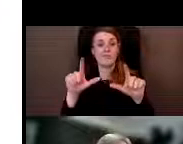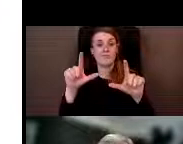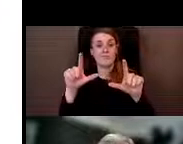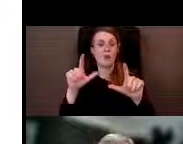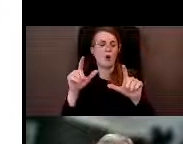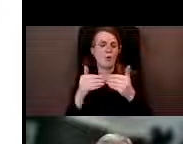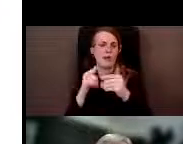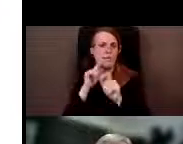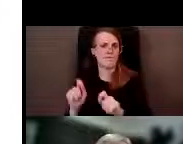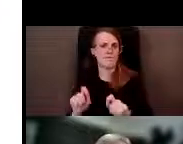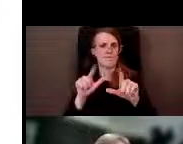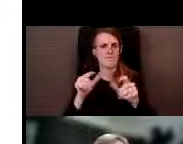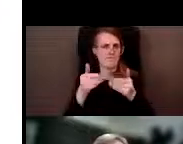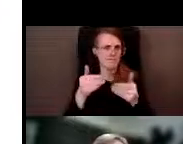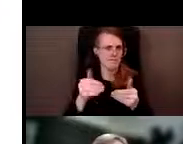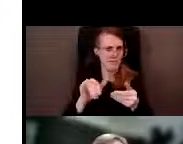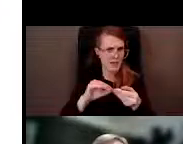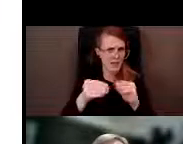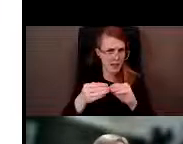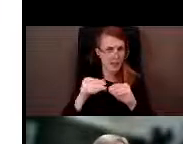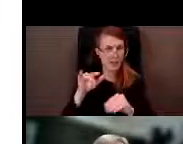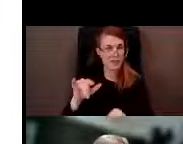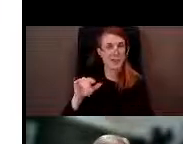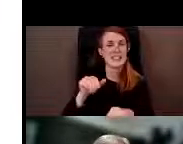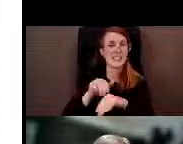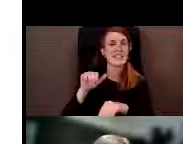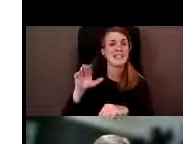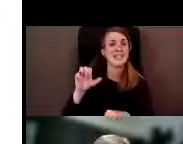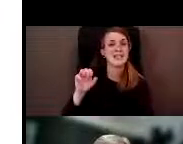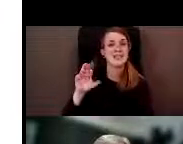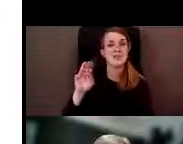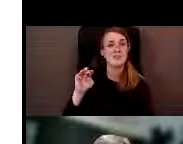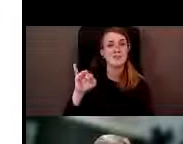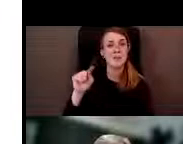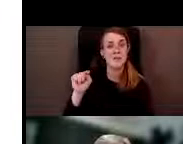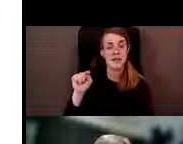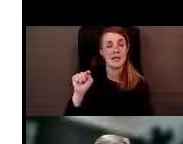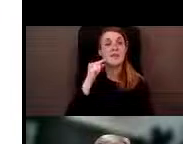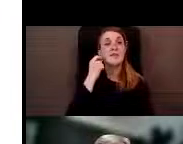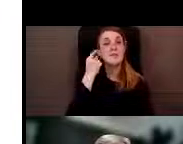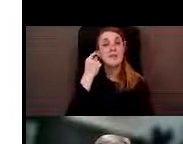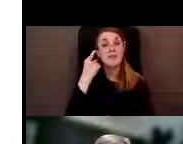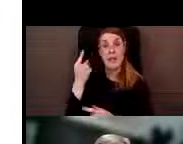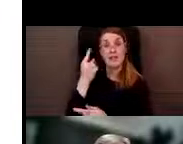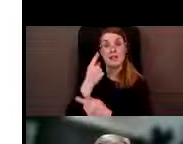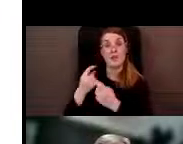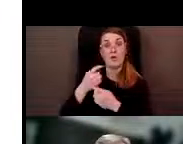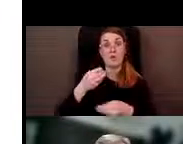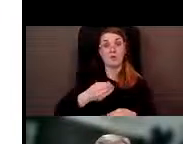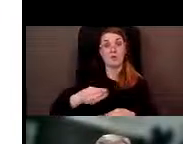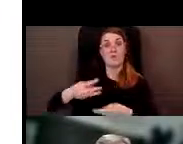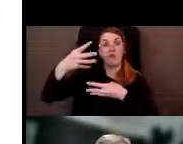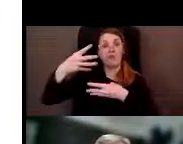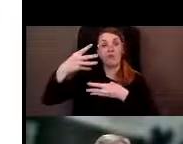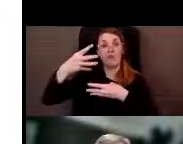And then hit submit. Then as our questions come up to you, right, you will be prompted and you'll